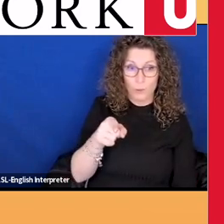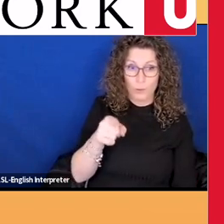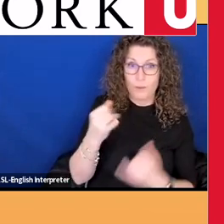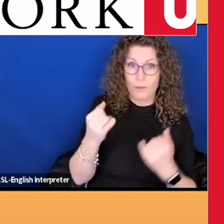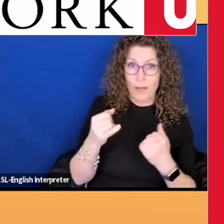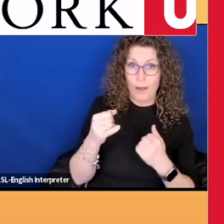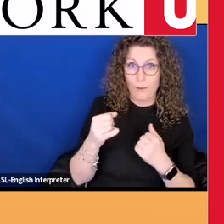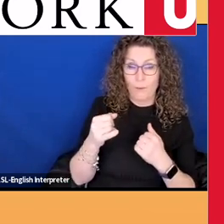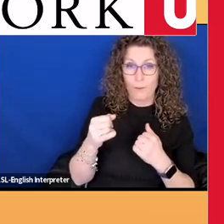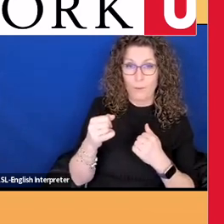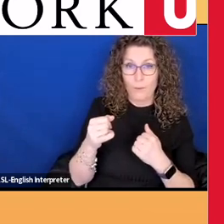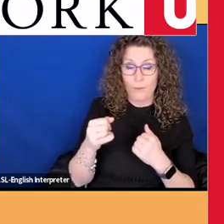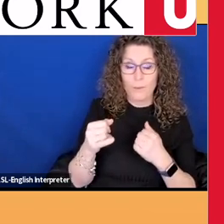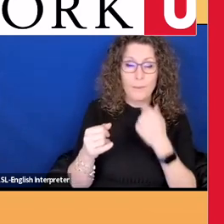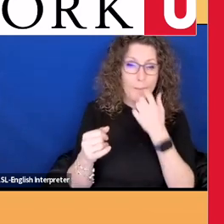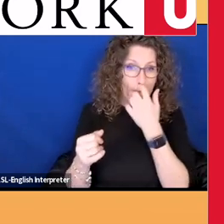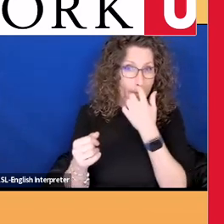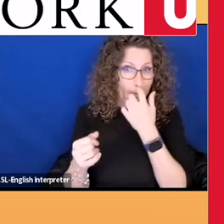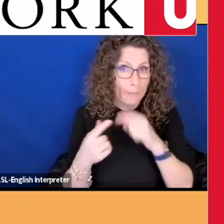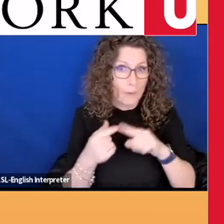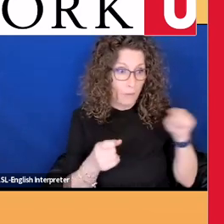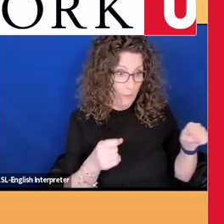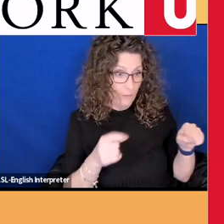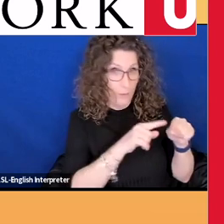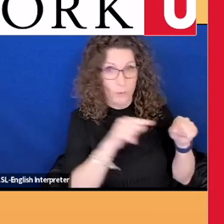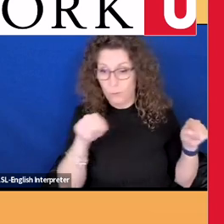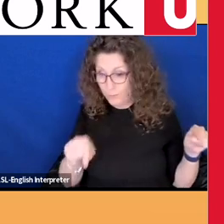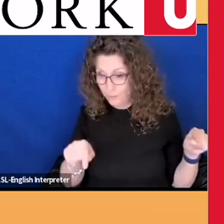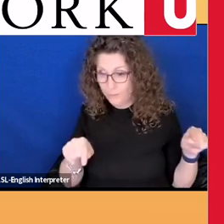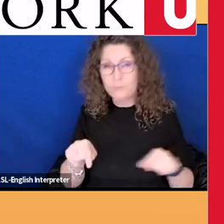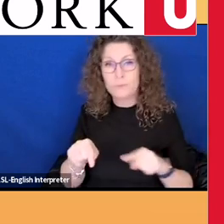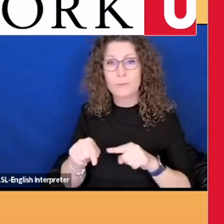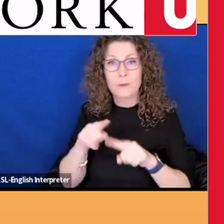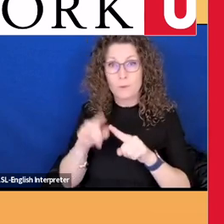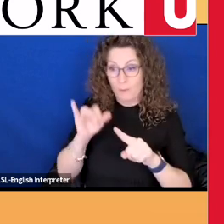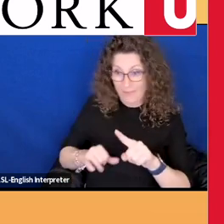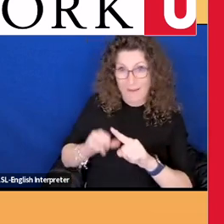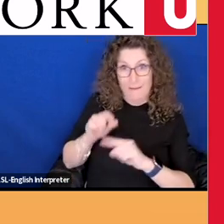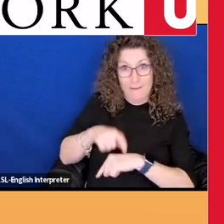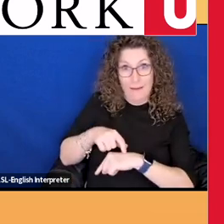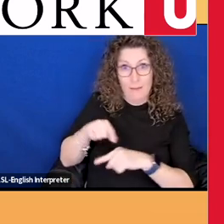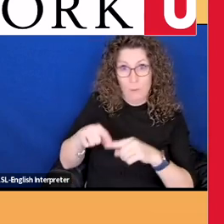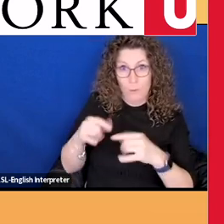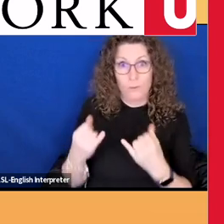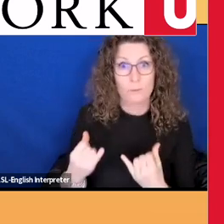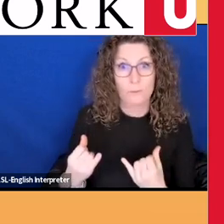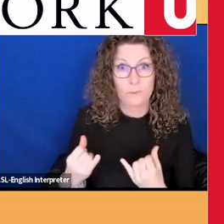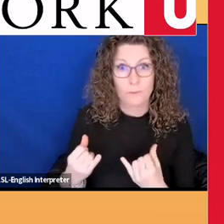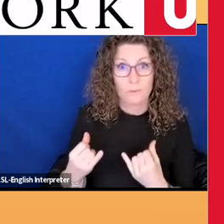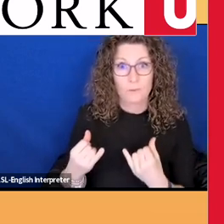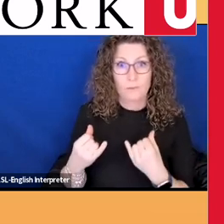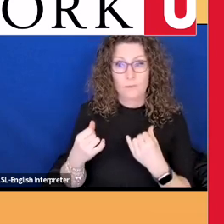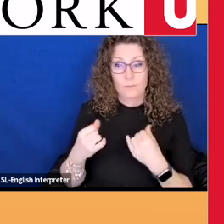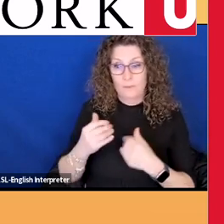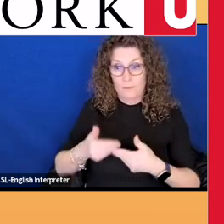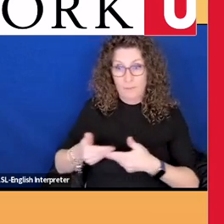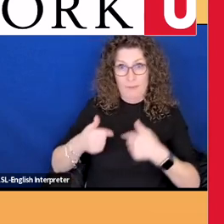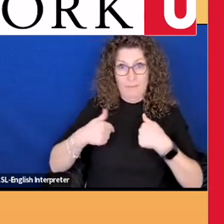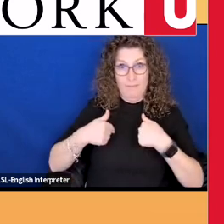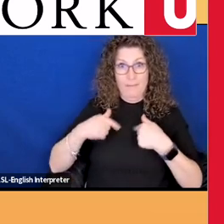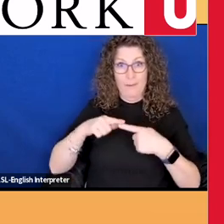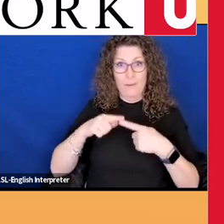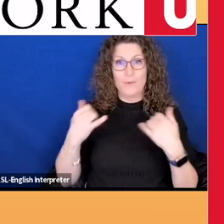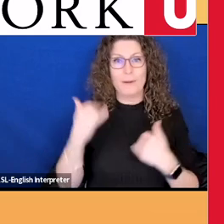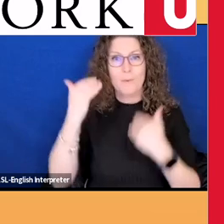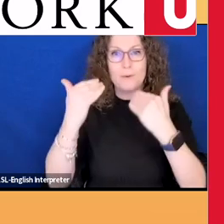away from that place to this place, from that moment to this moment, from that self to this self. Now you hear